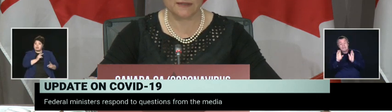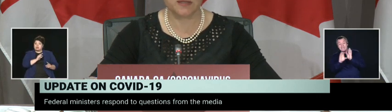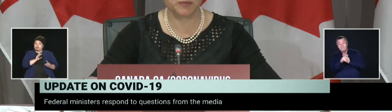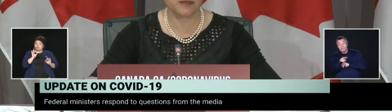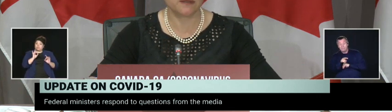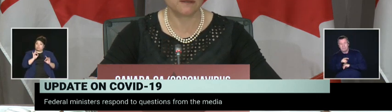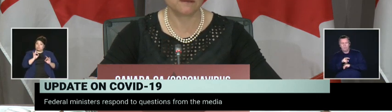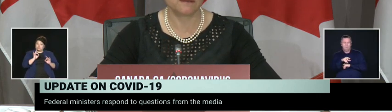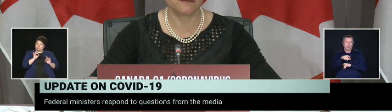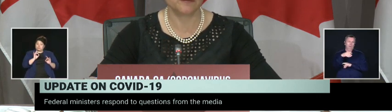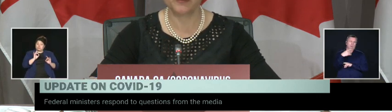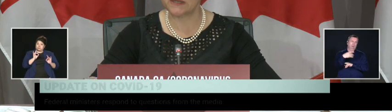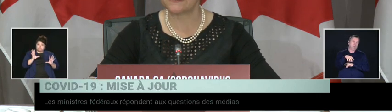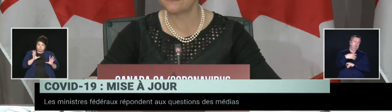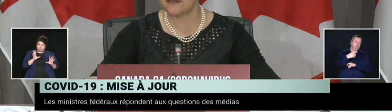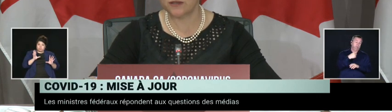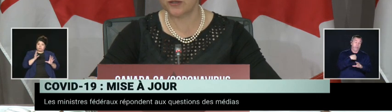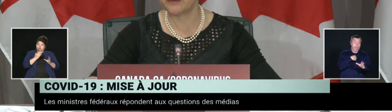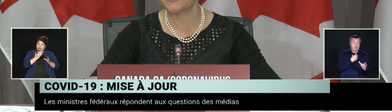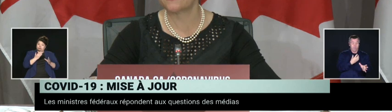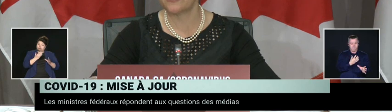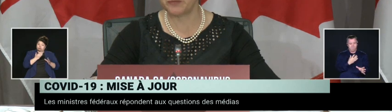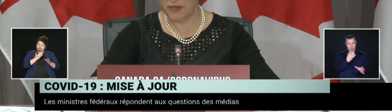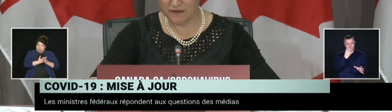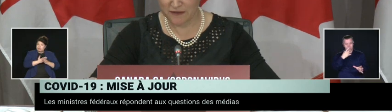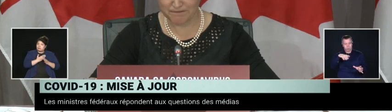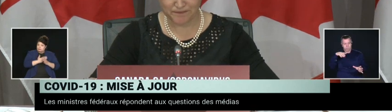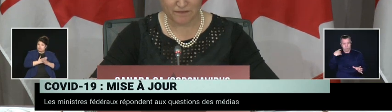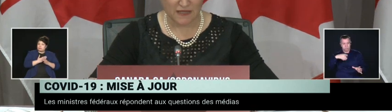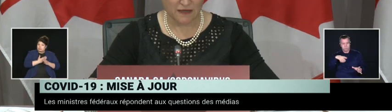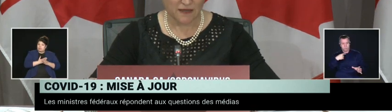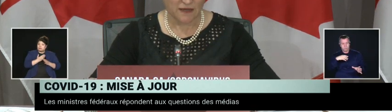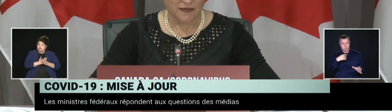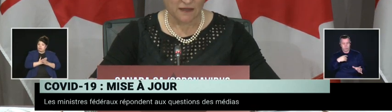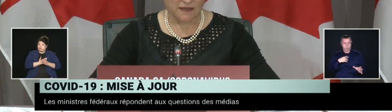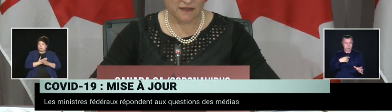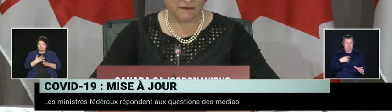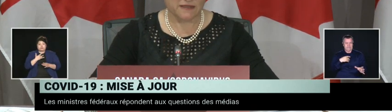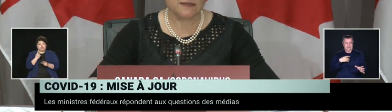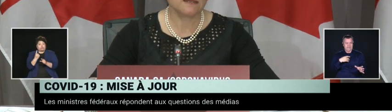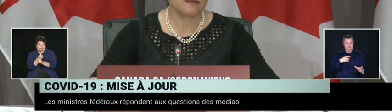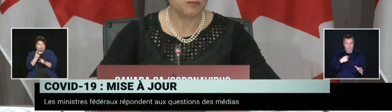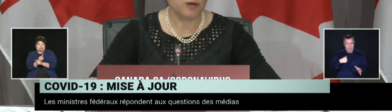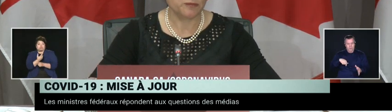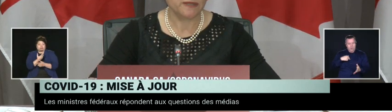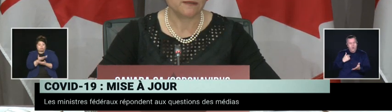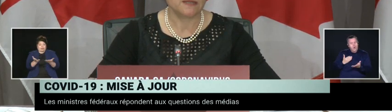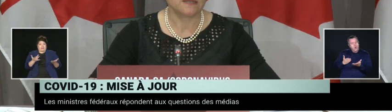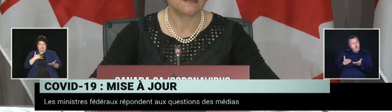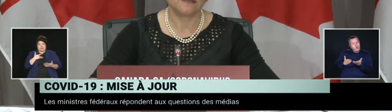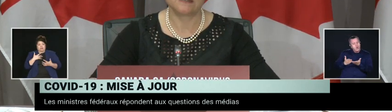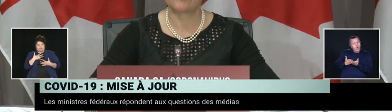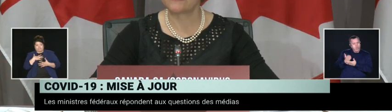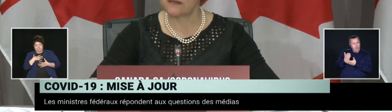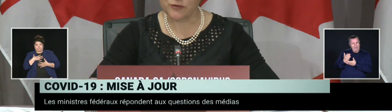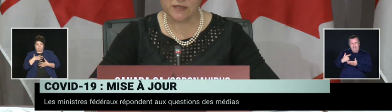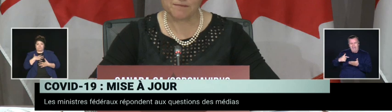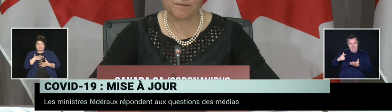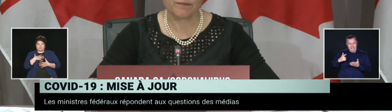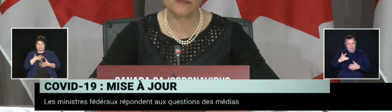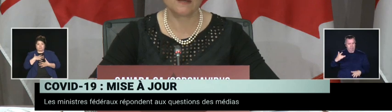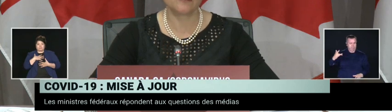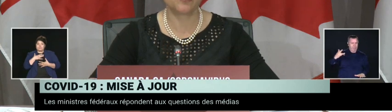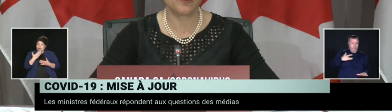for us to be really disturbed by them. This is a moment in our